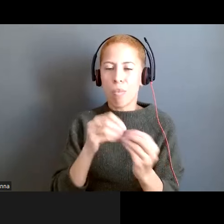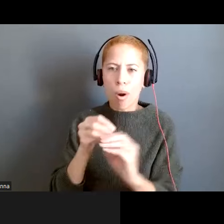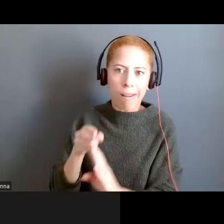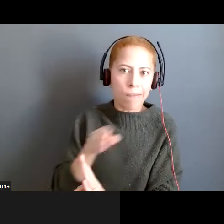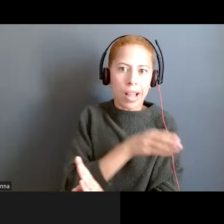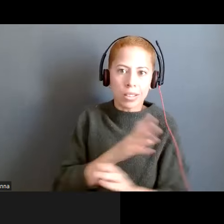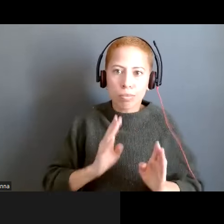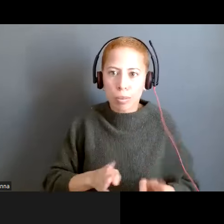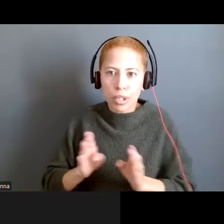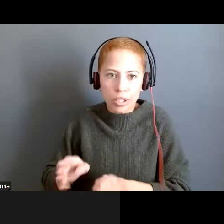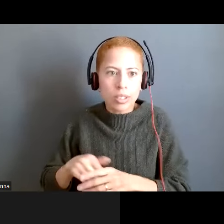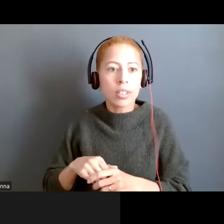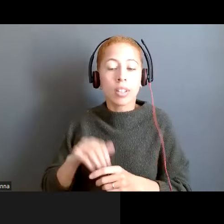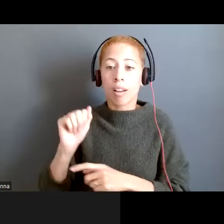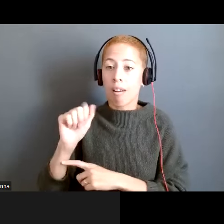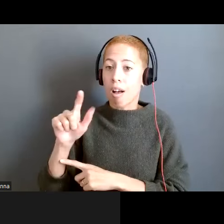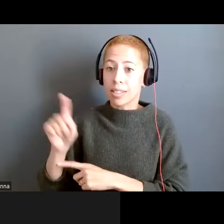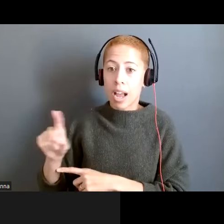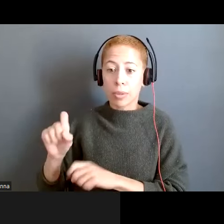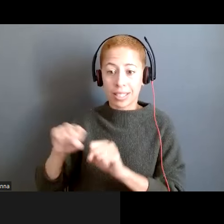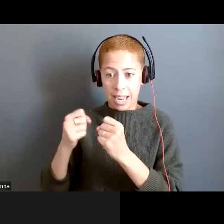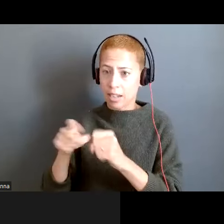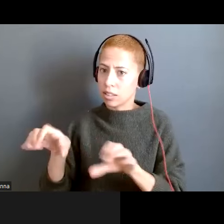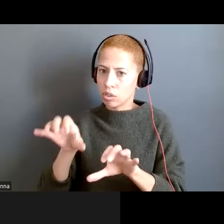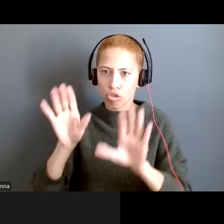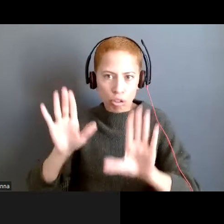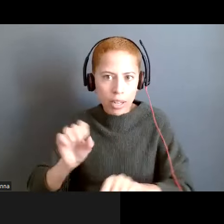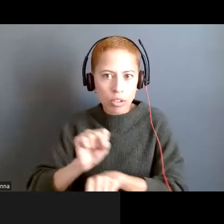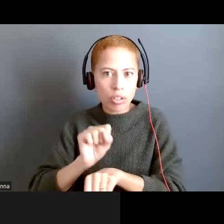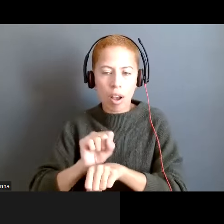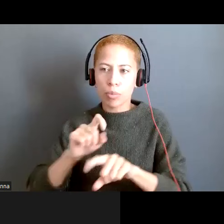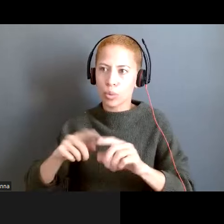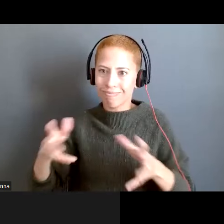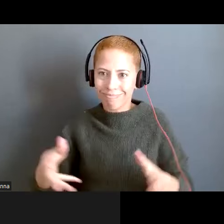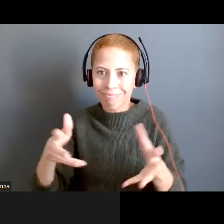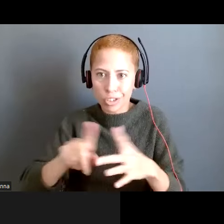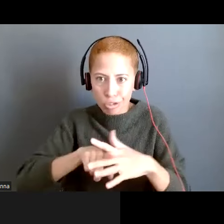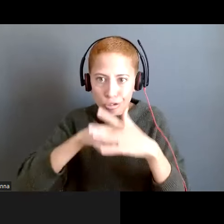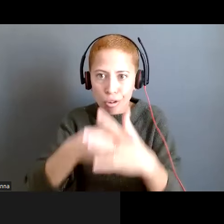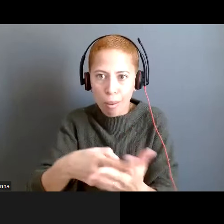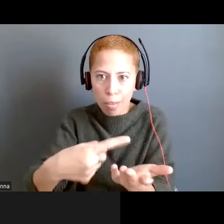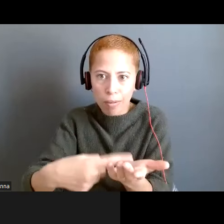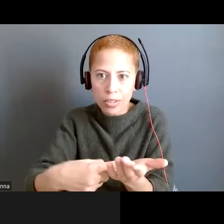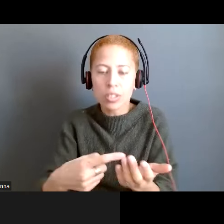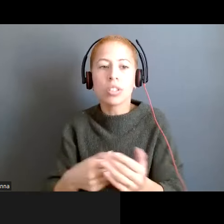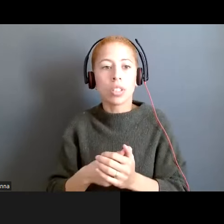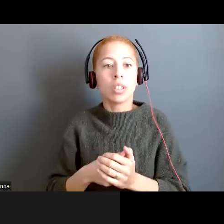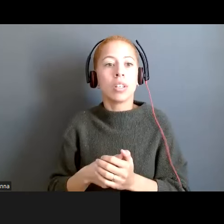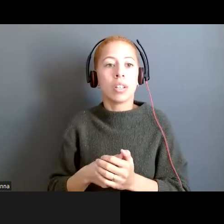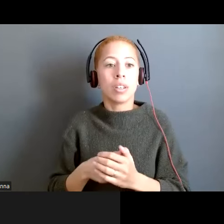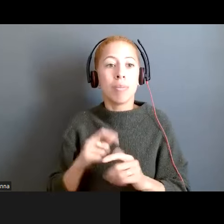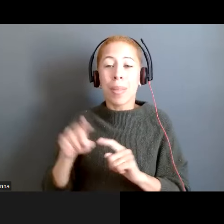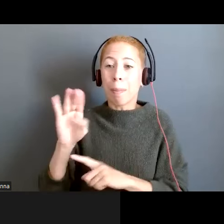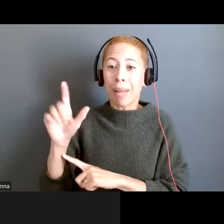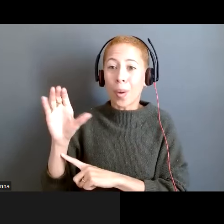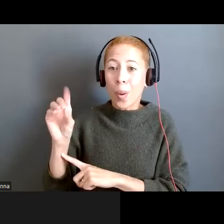And Alzheimer Society does a great job supporting people getting that conversation going. But the billing codes need reform, and